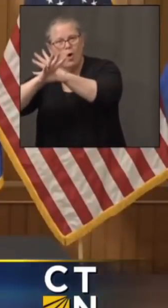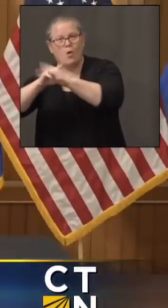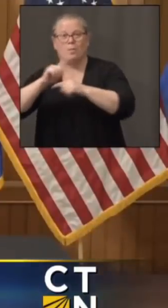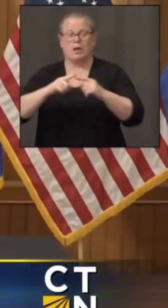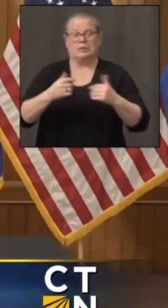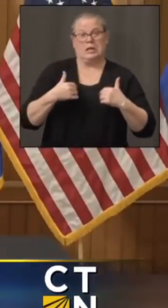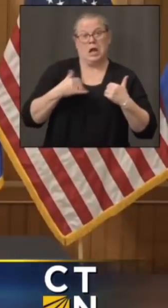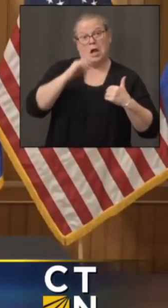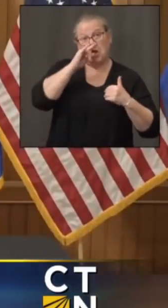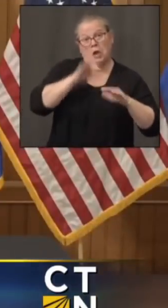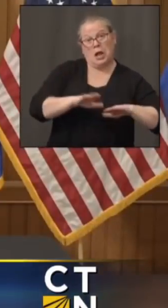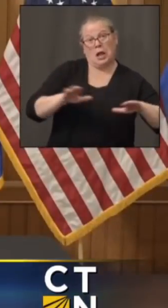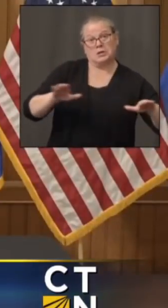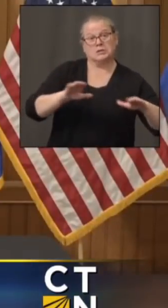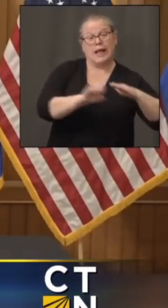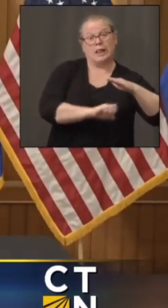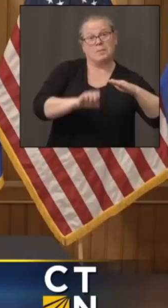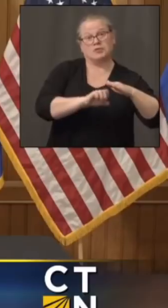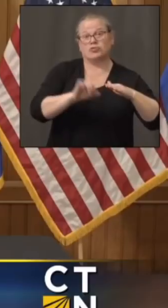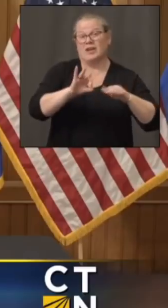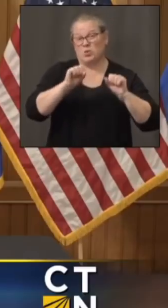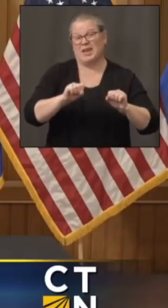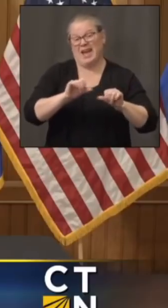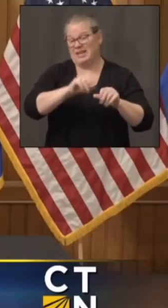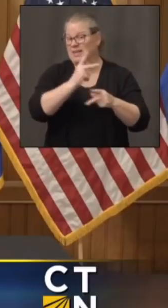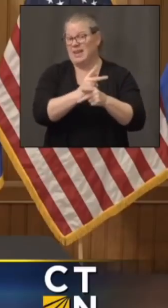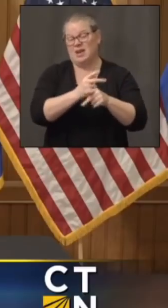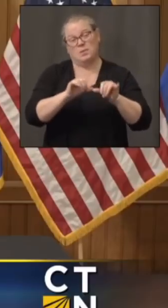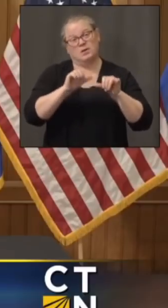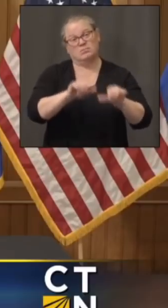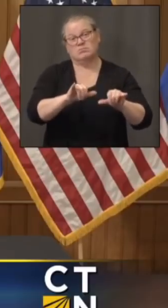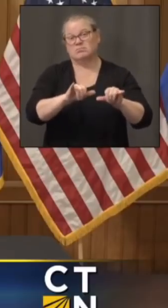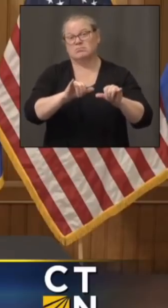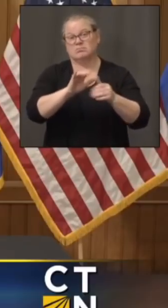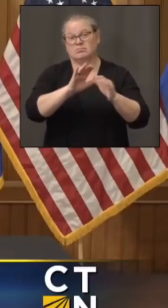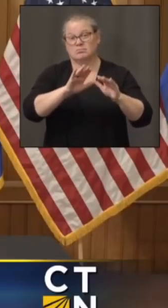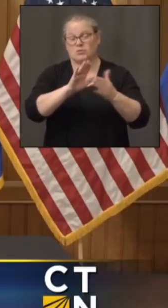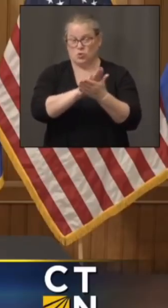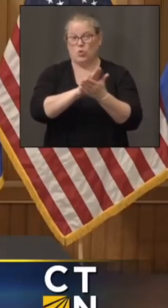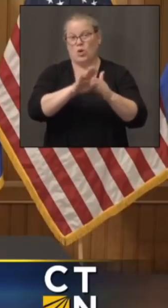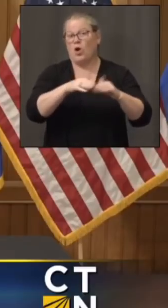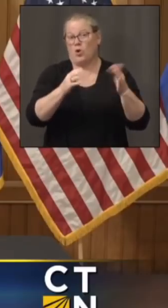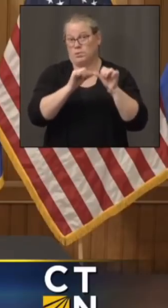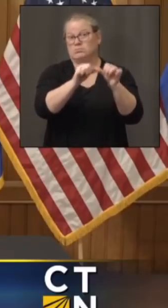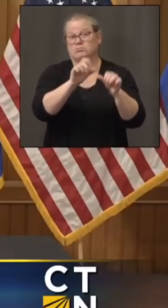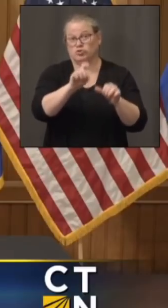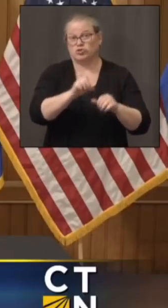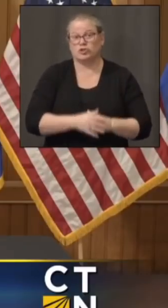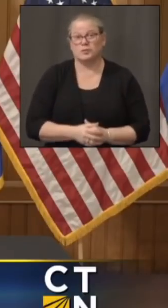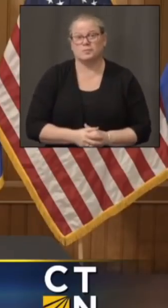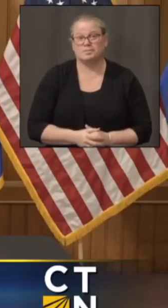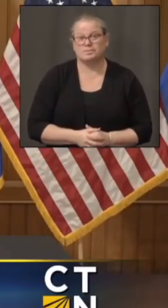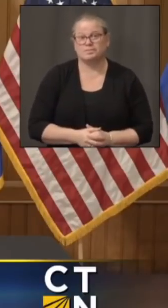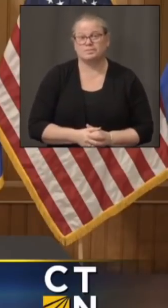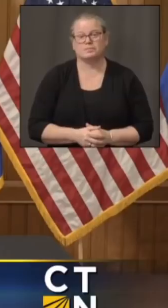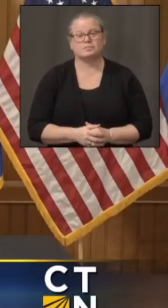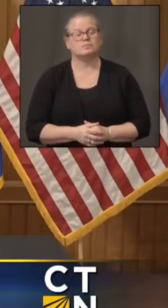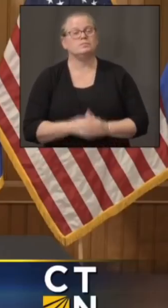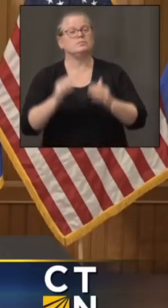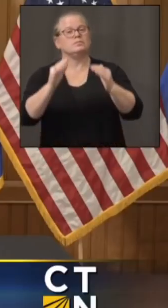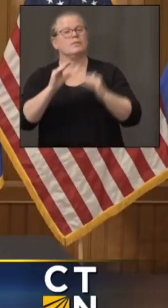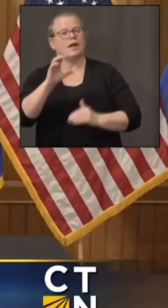Back to the Connecticut Mirror. Hey, thanks, Max. Just a quick question for Josh. I wanted to clarify something about how the